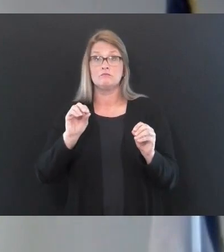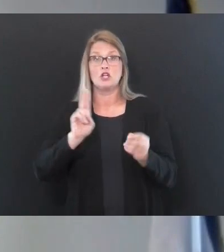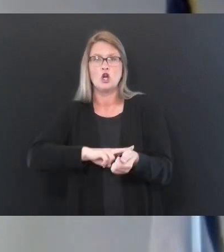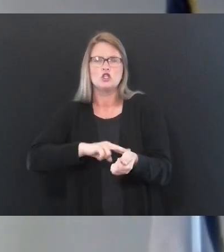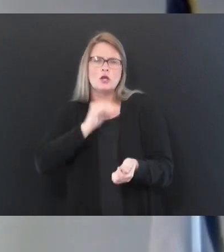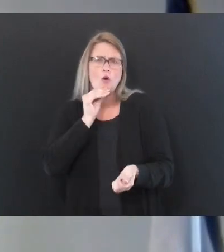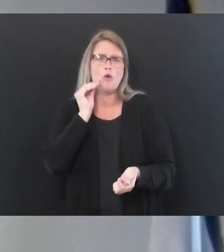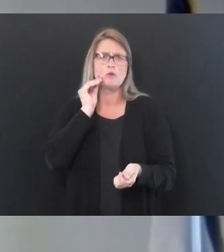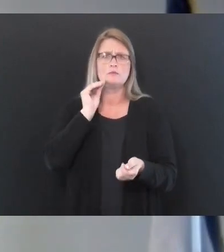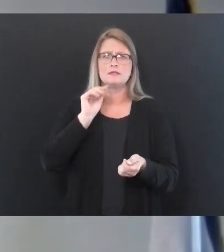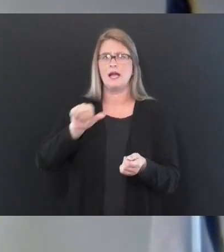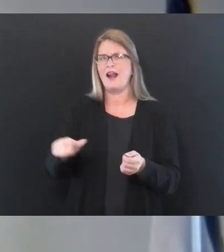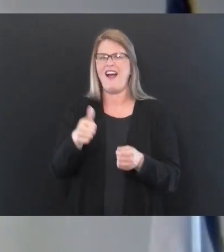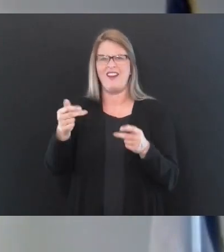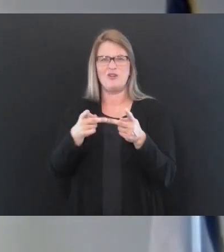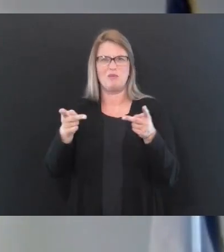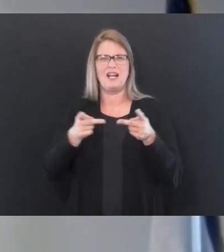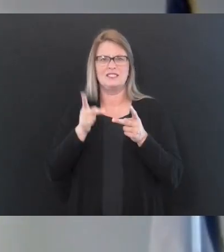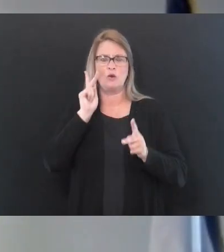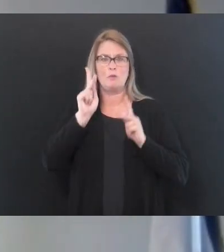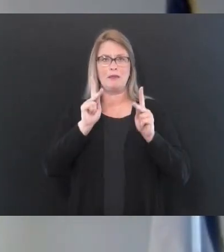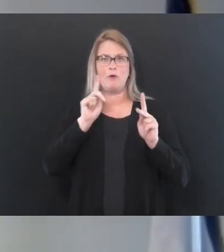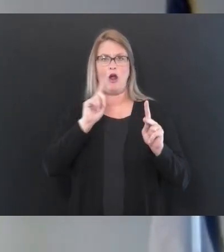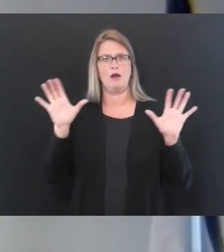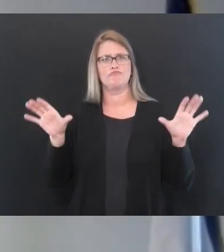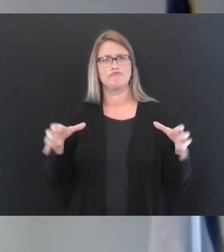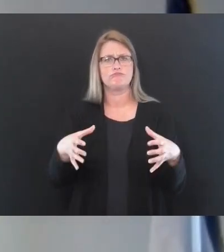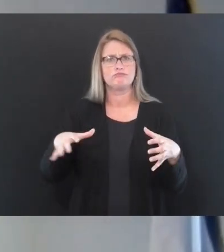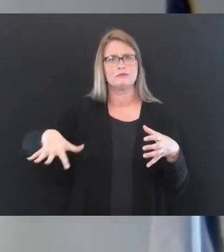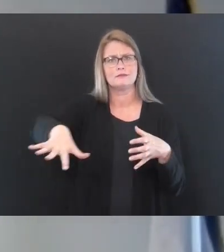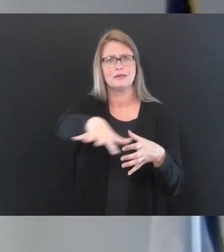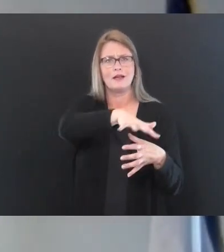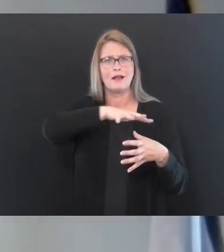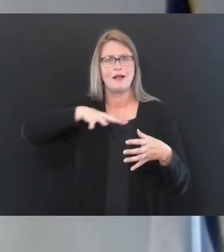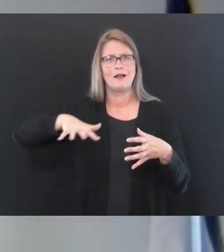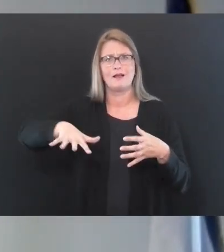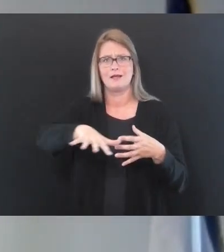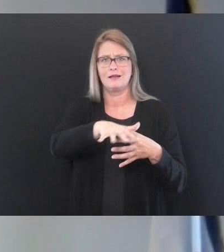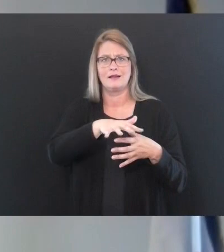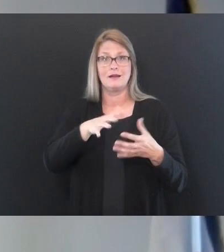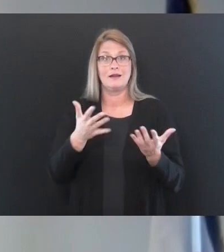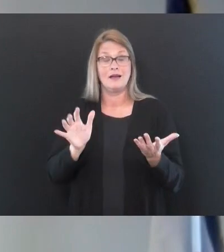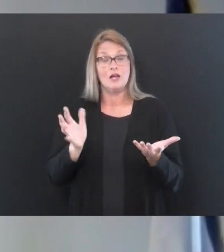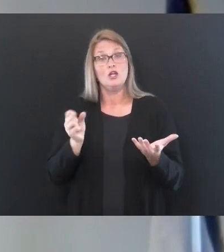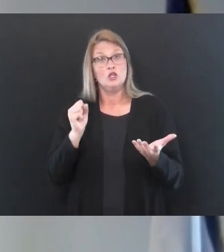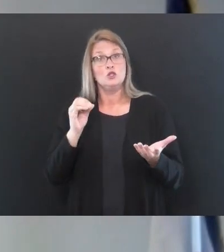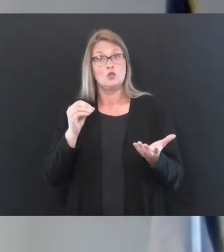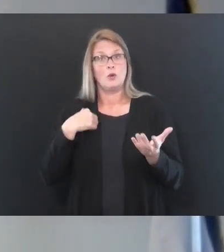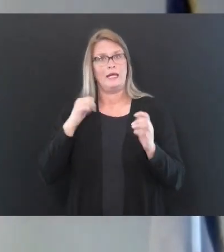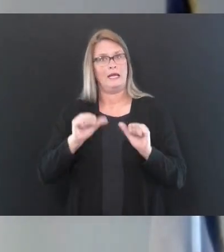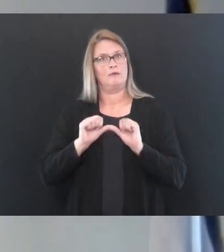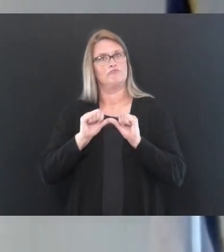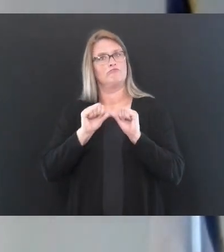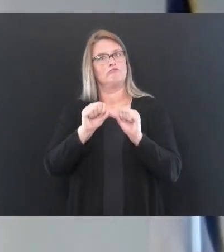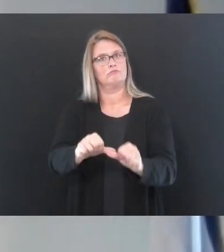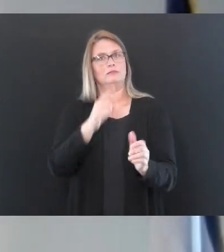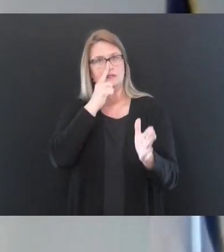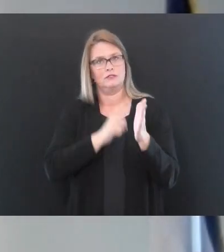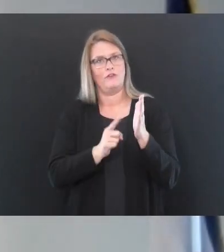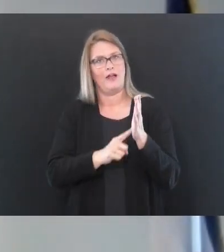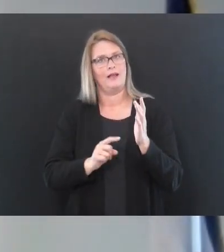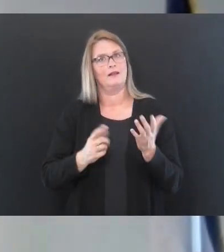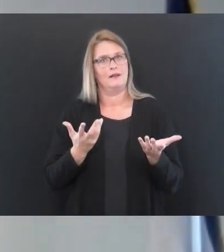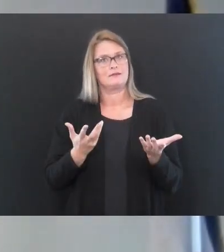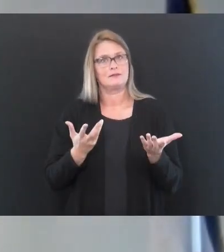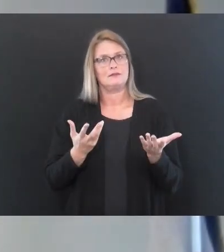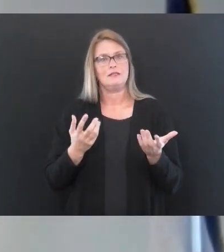nursing homes and other settings that are congregate care settings, or with our homeless population, et cetera, so that we can have ongoing surveillance. And so there's lots